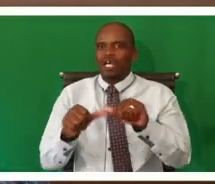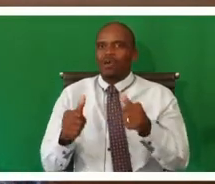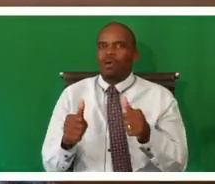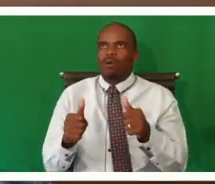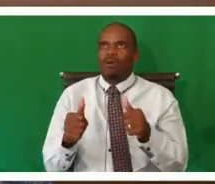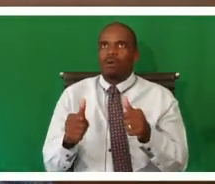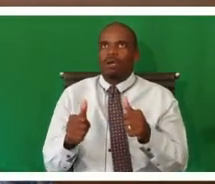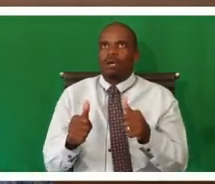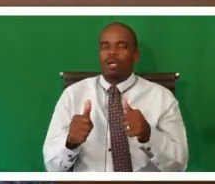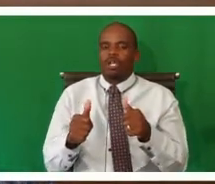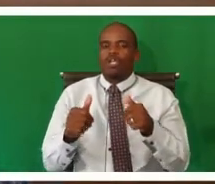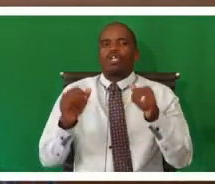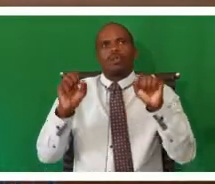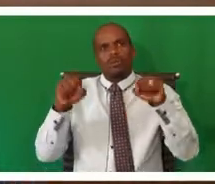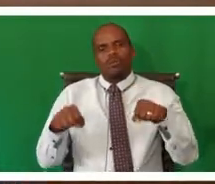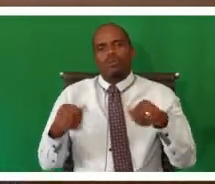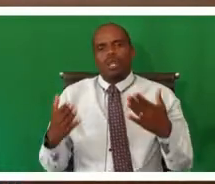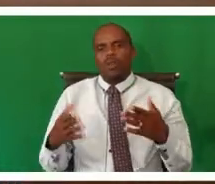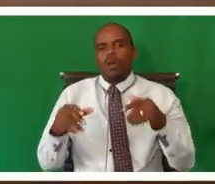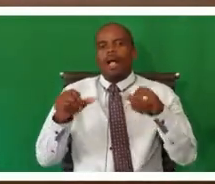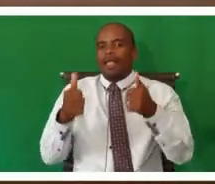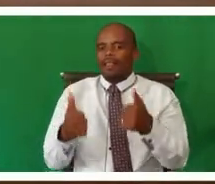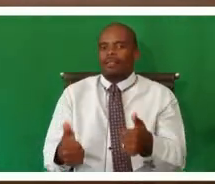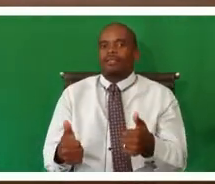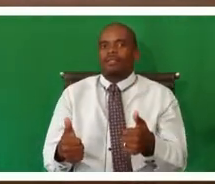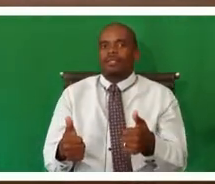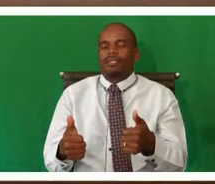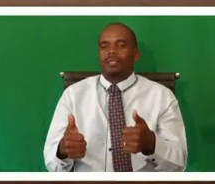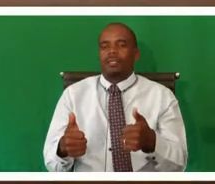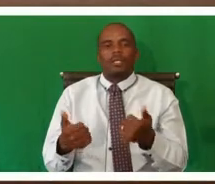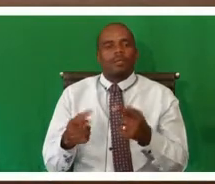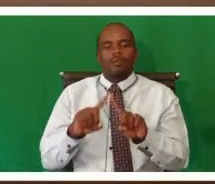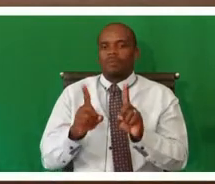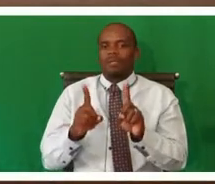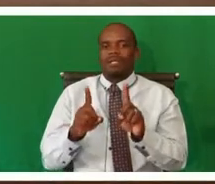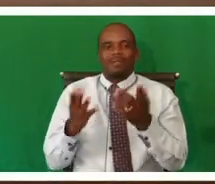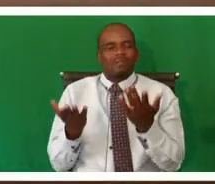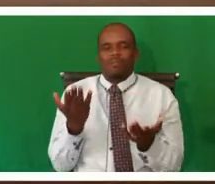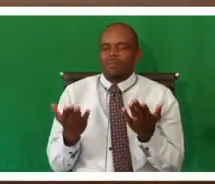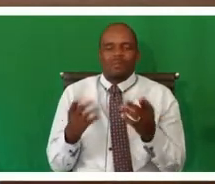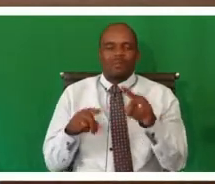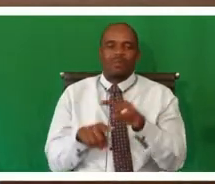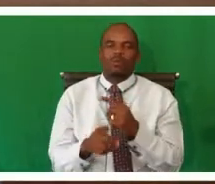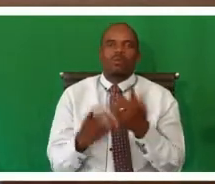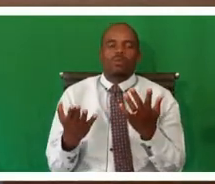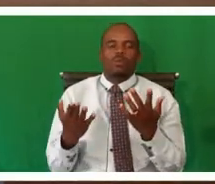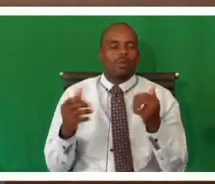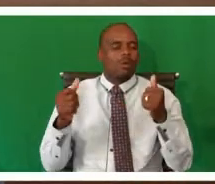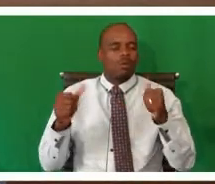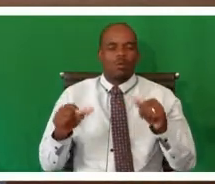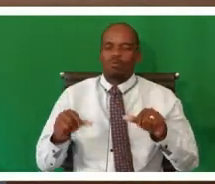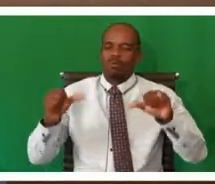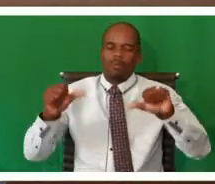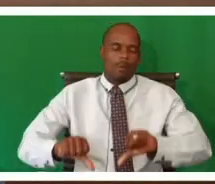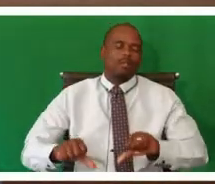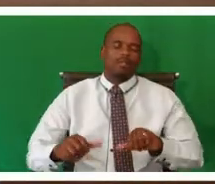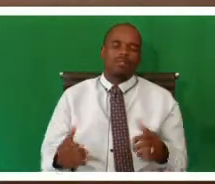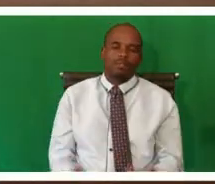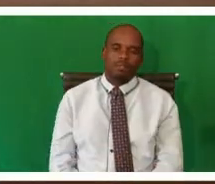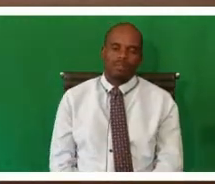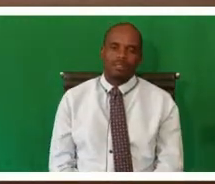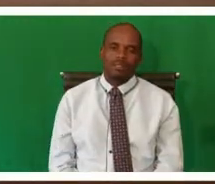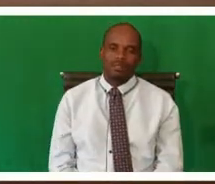worse. Of course, Honorable Speaker, we completed some of the following projects in this financial